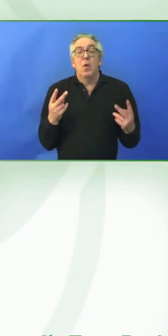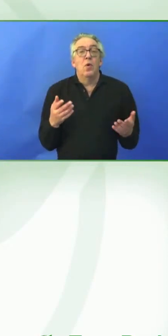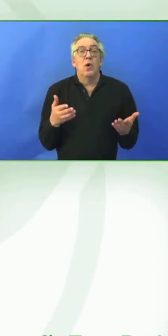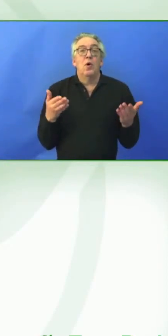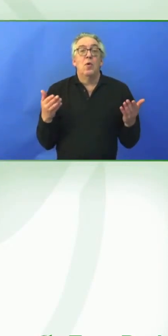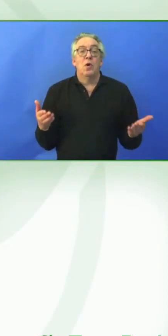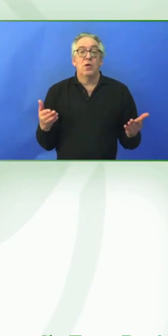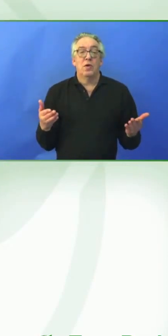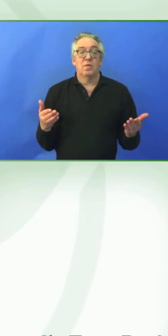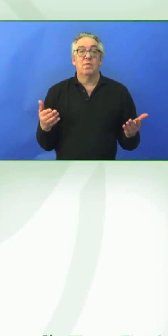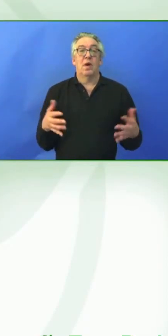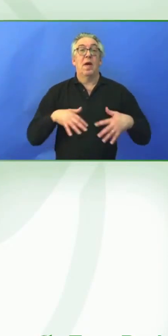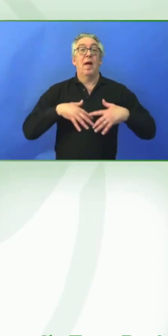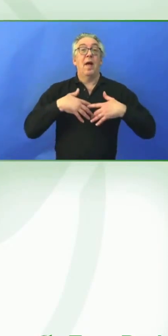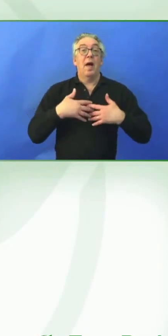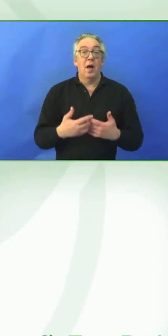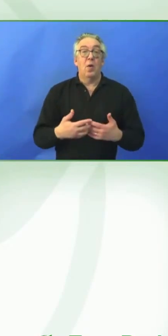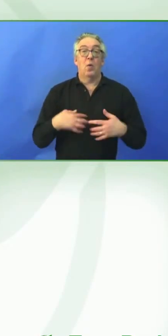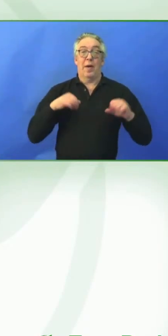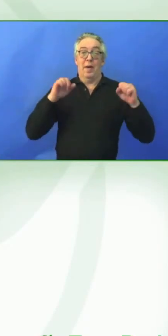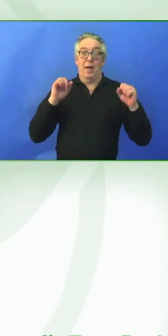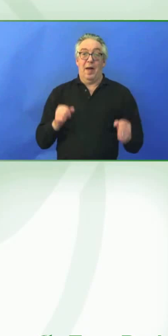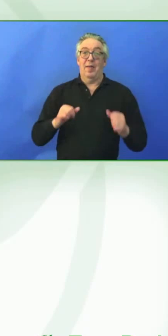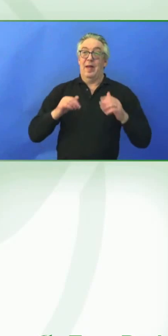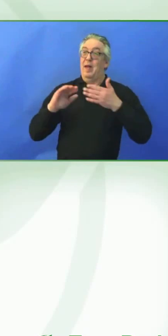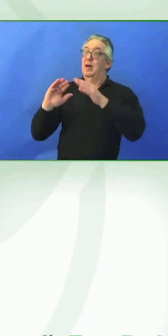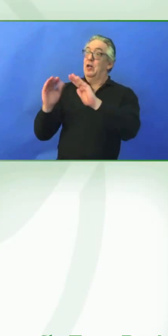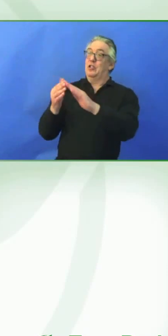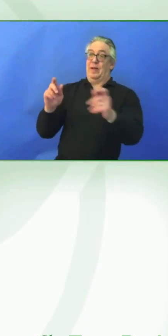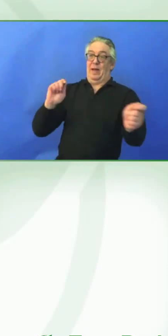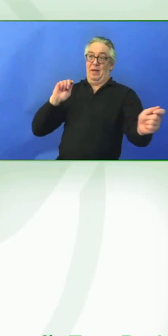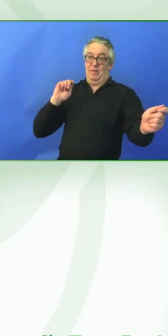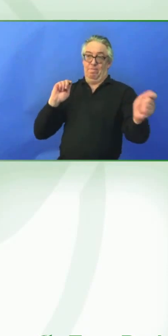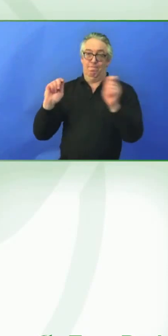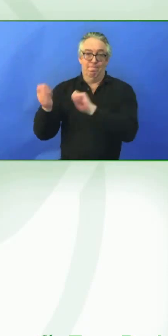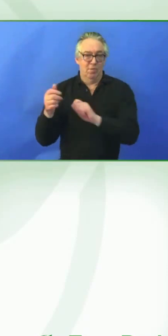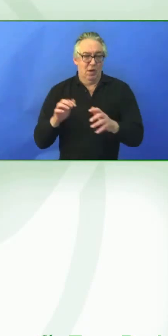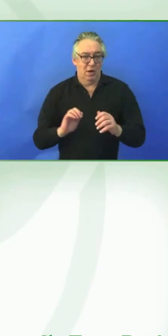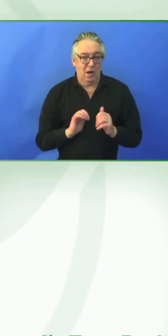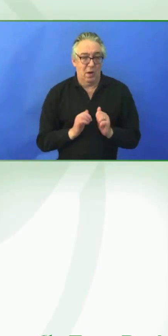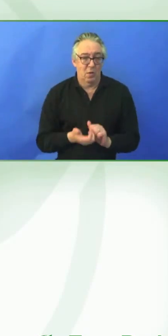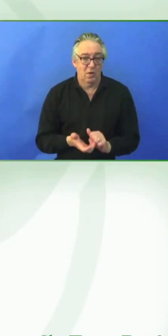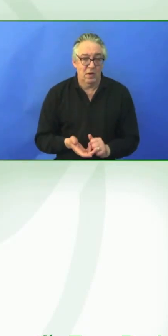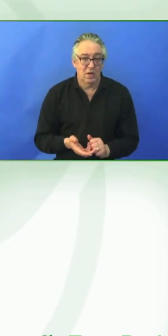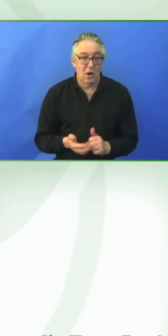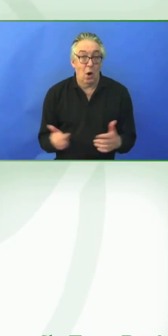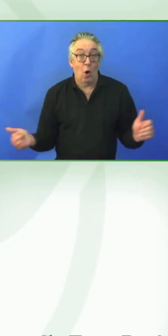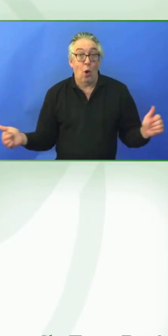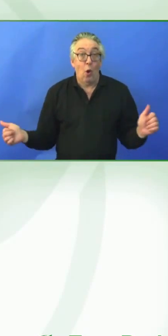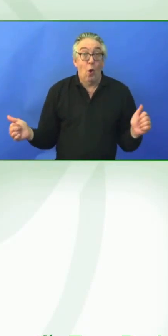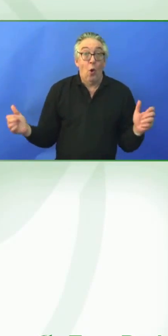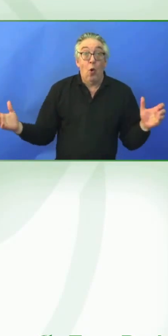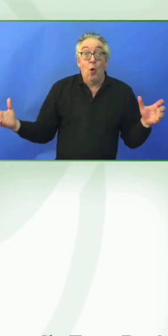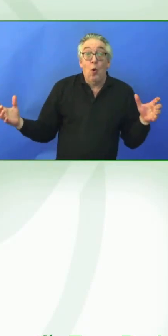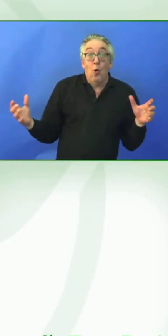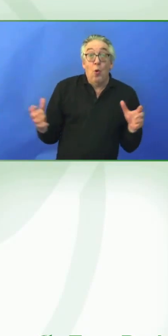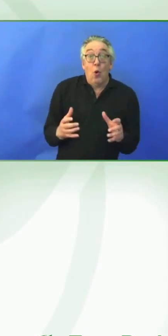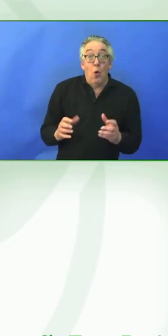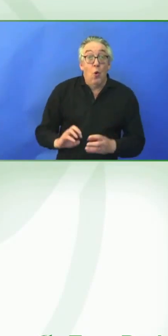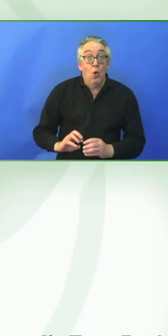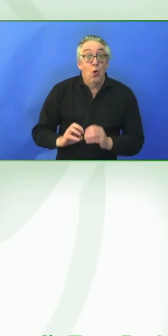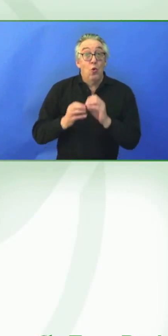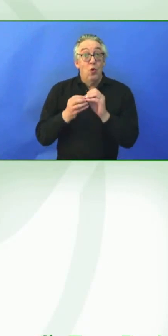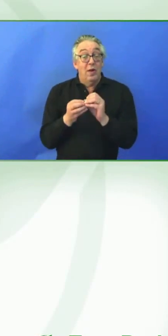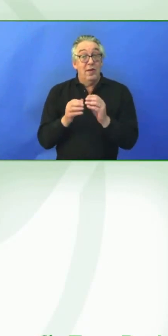journey. How do we co-create these inclusive, accessible, and resilient communities for all? Well, there are